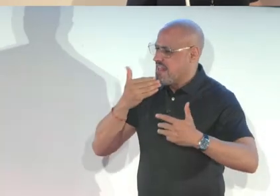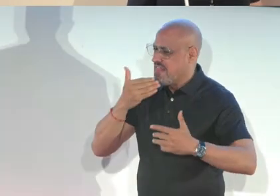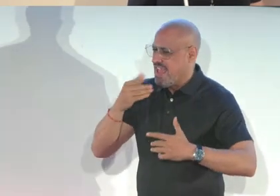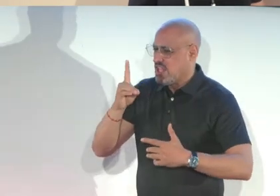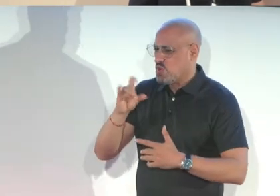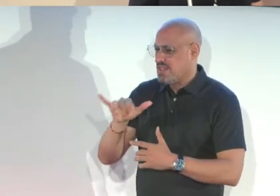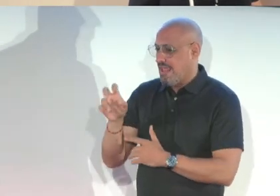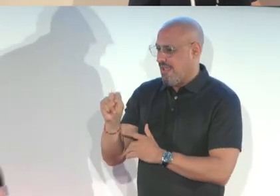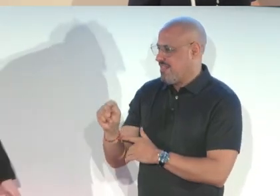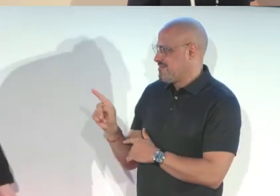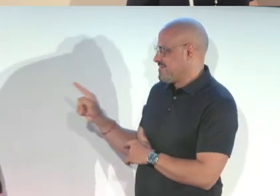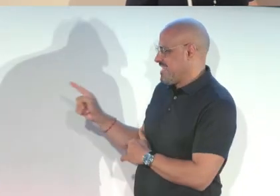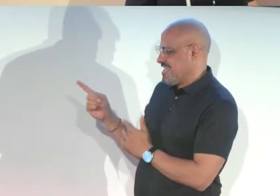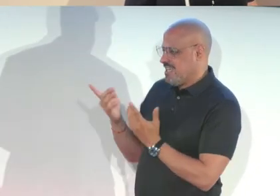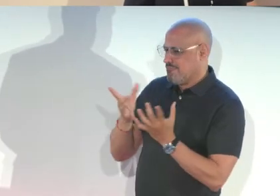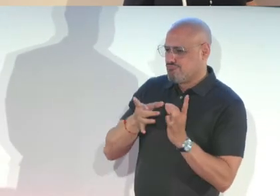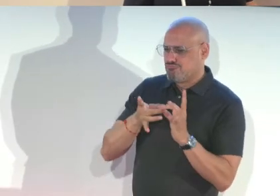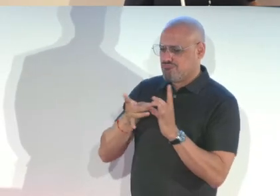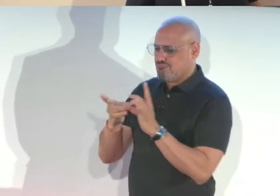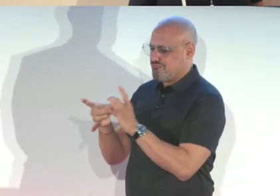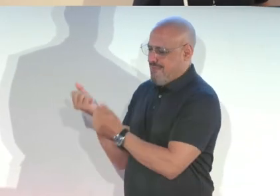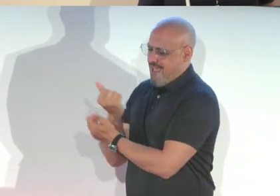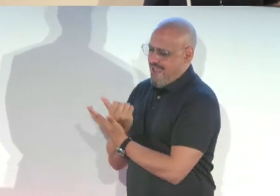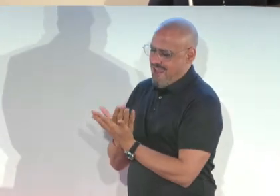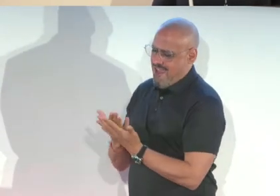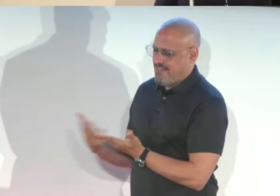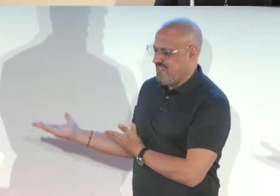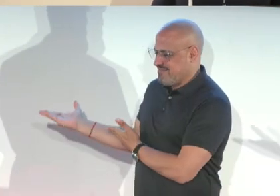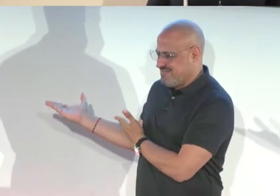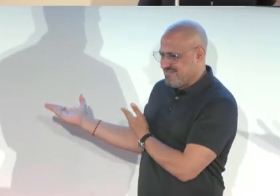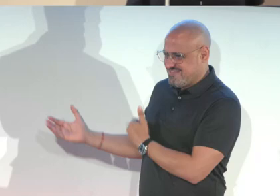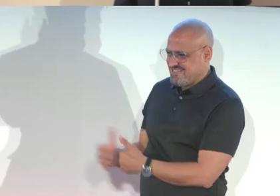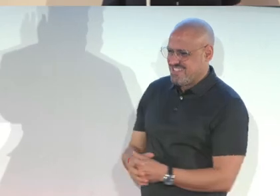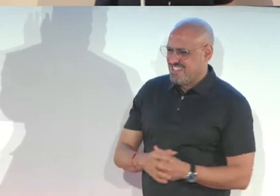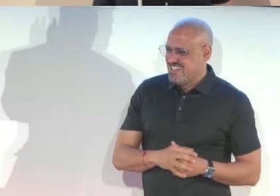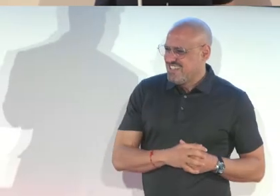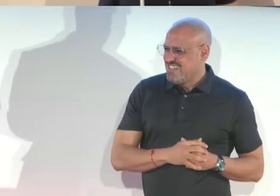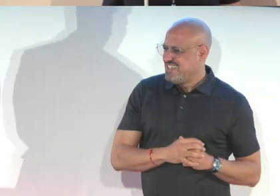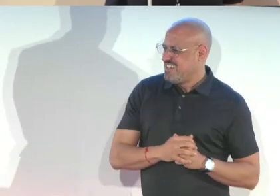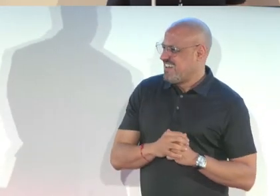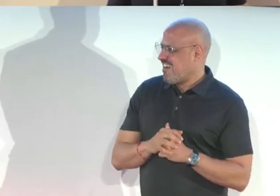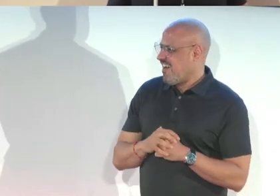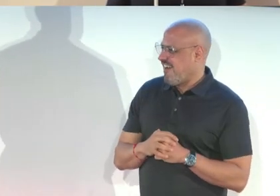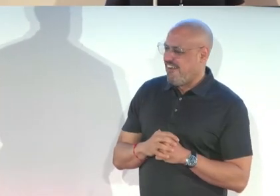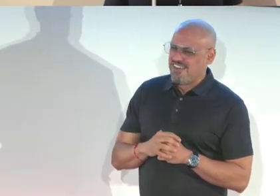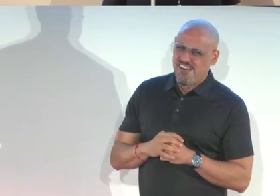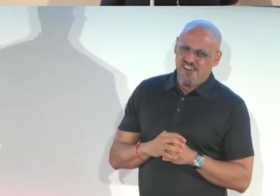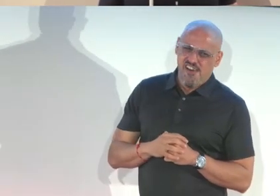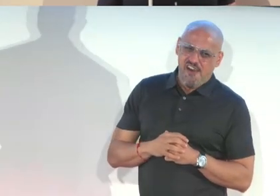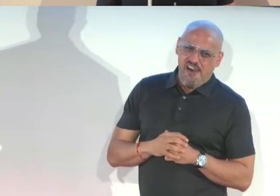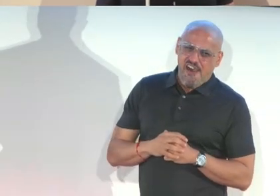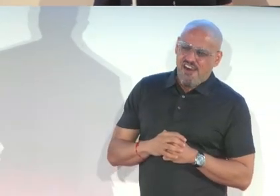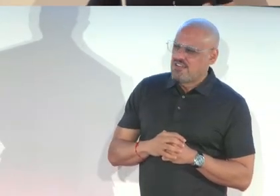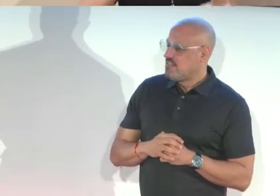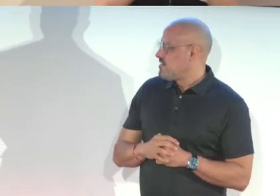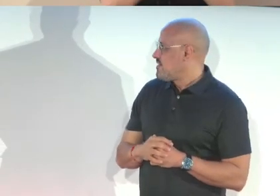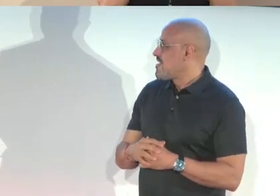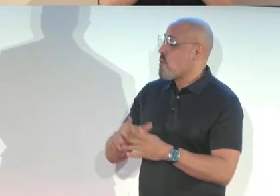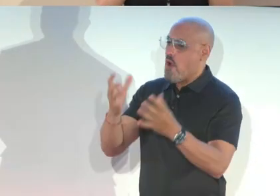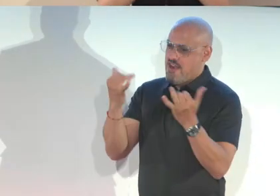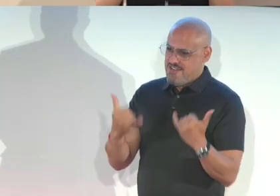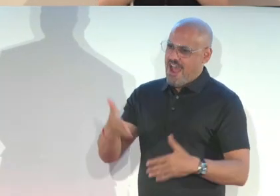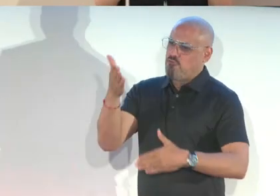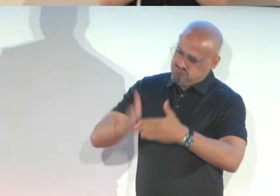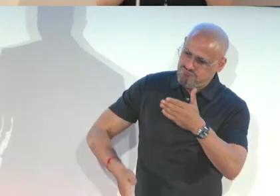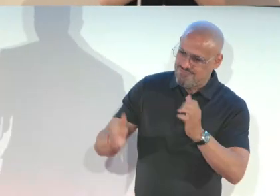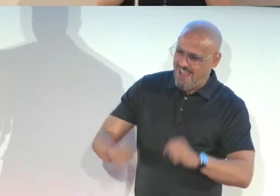right? Not yet. One more very important final note. A huge thank you to Dylan, because he coordinated this whole entire thing. So give him a